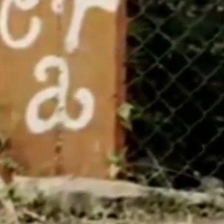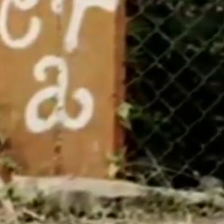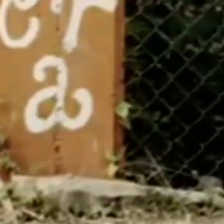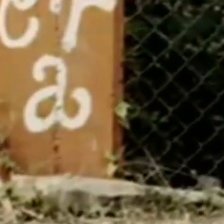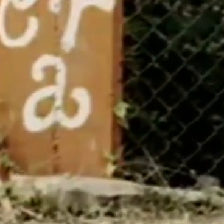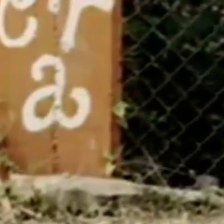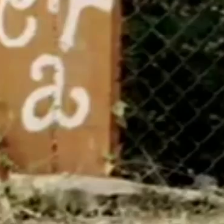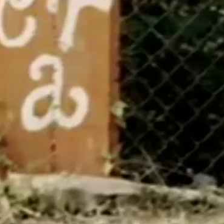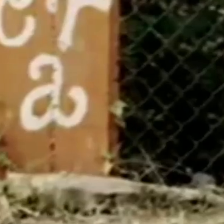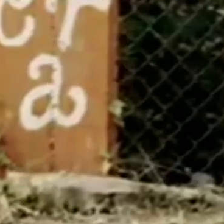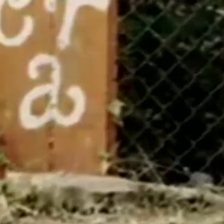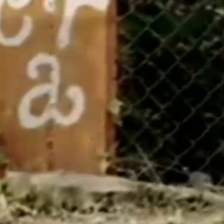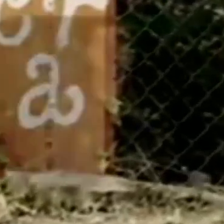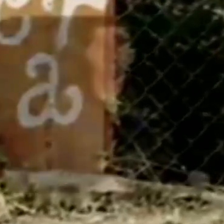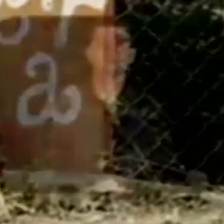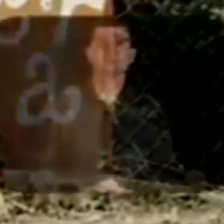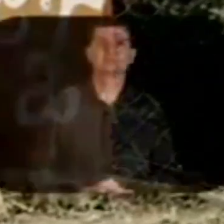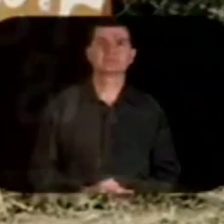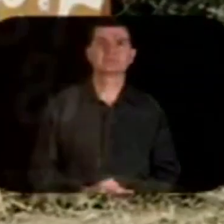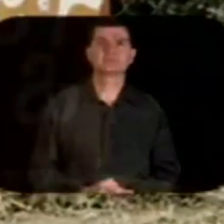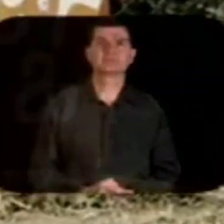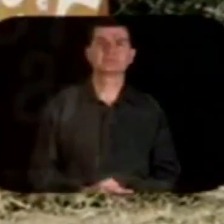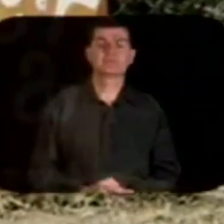We live to grow.